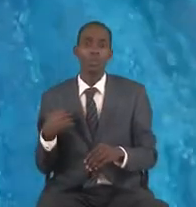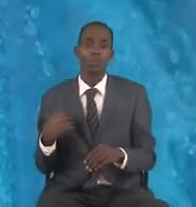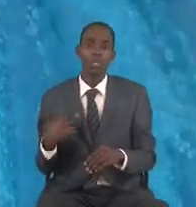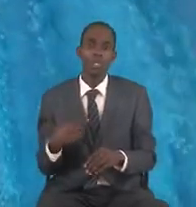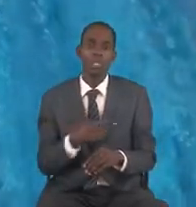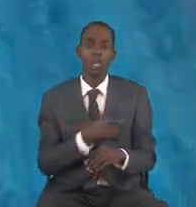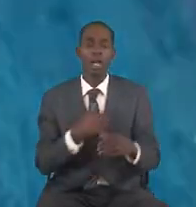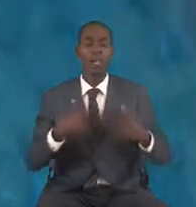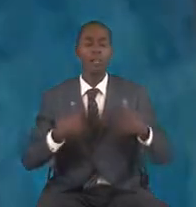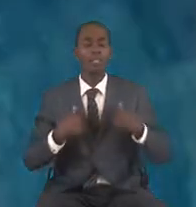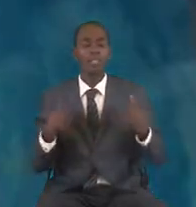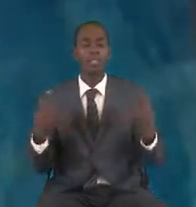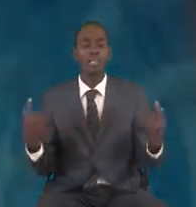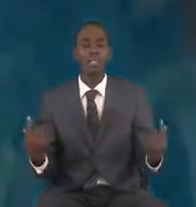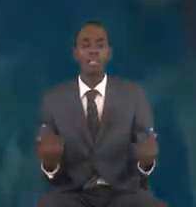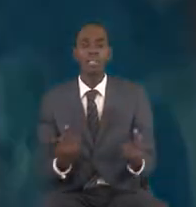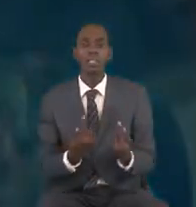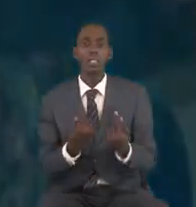we have